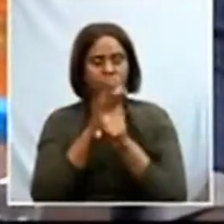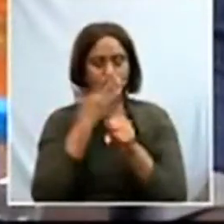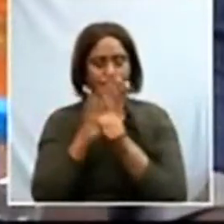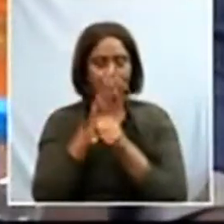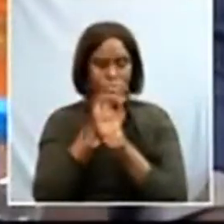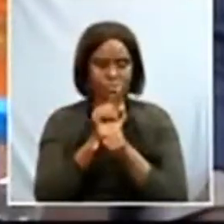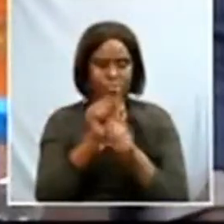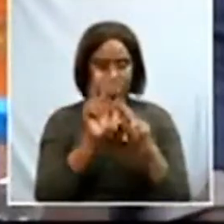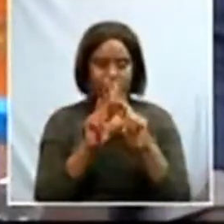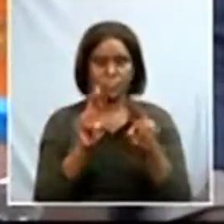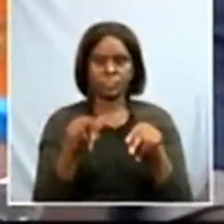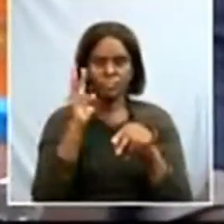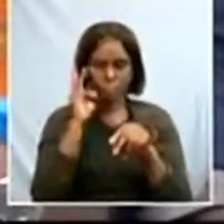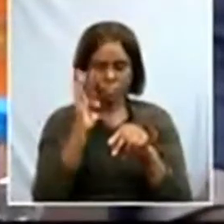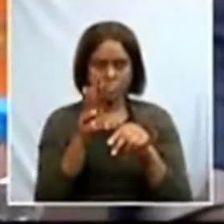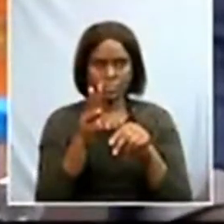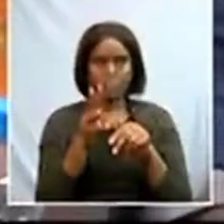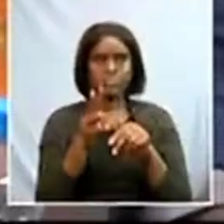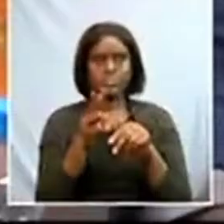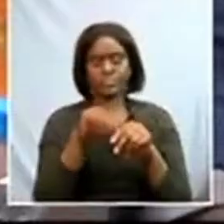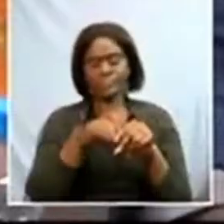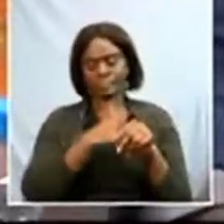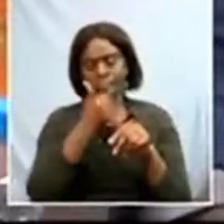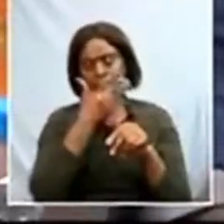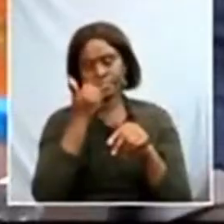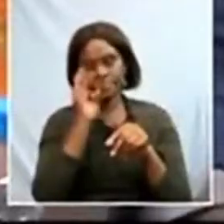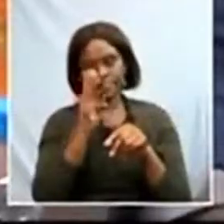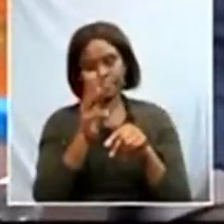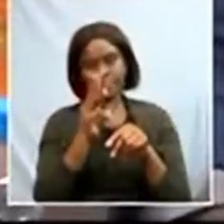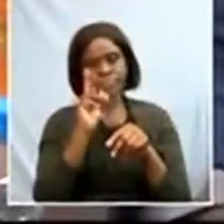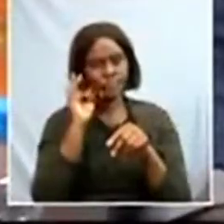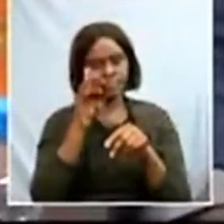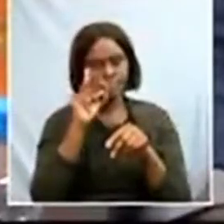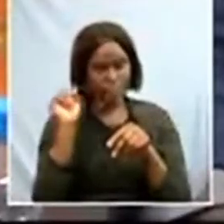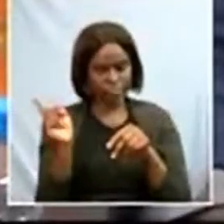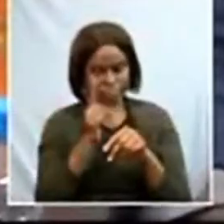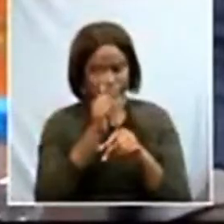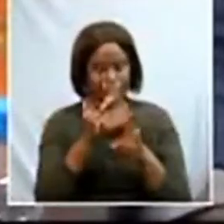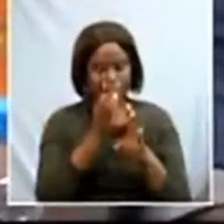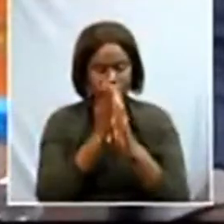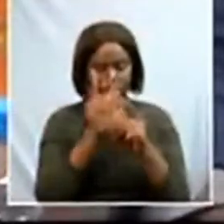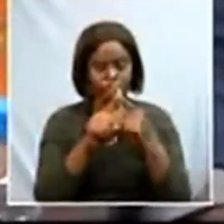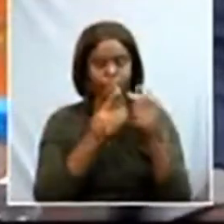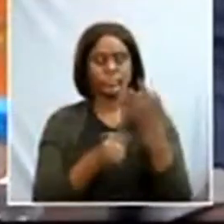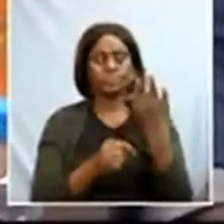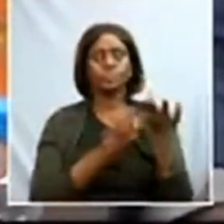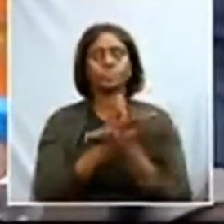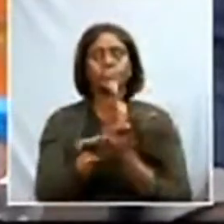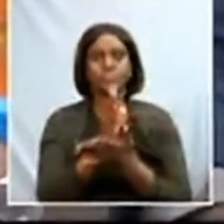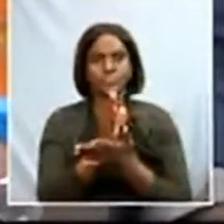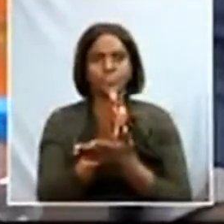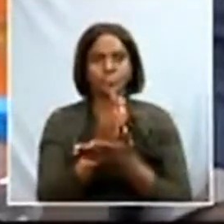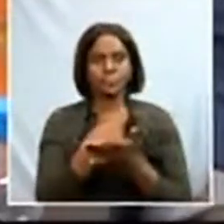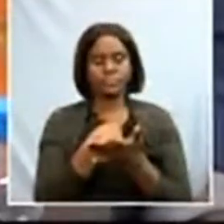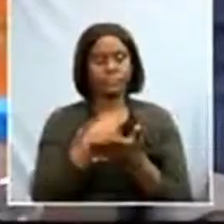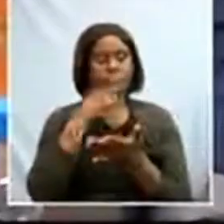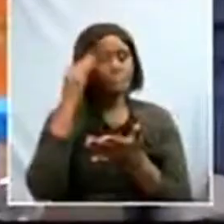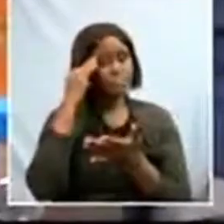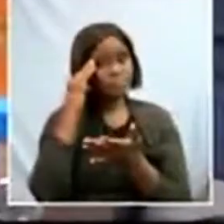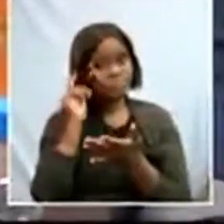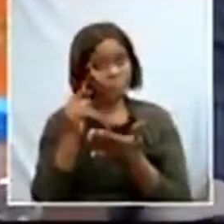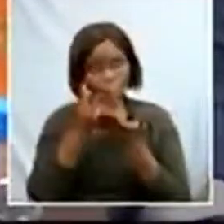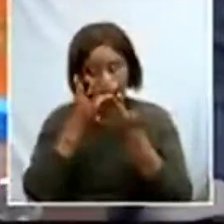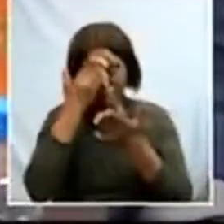that Chair will do our best and will always stick to what is right. I know it's a